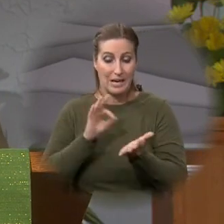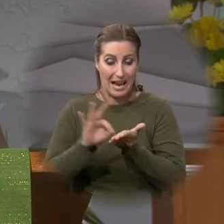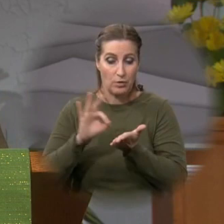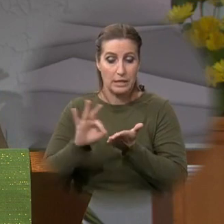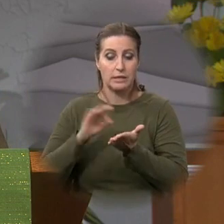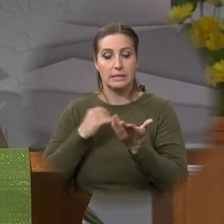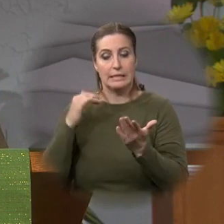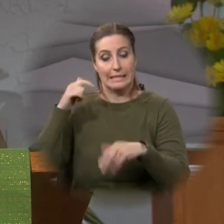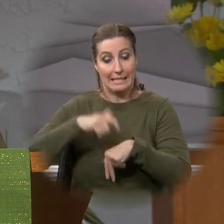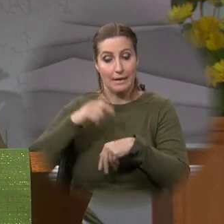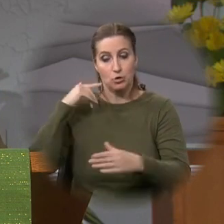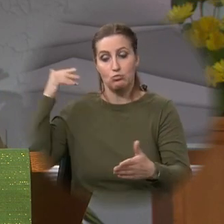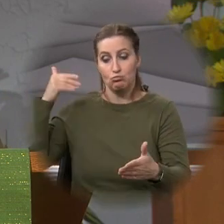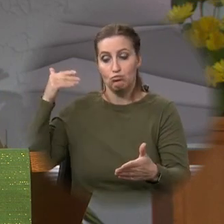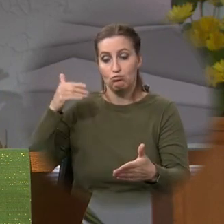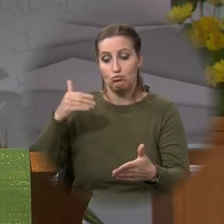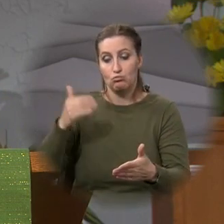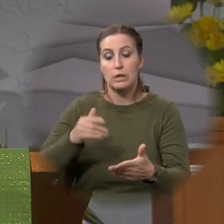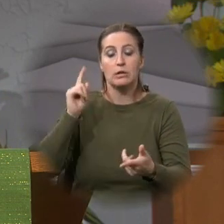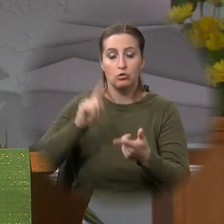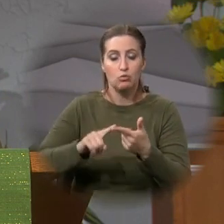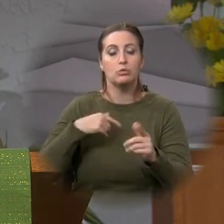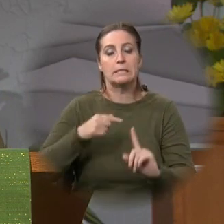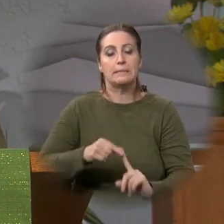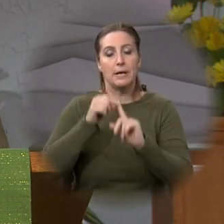special seasons of the liturgical year.